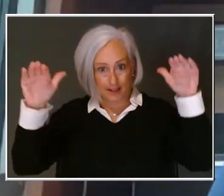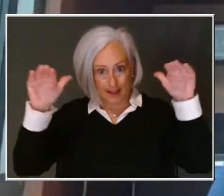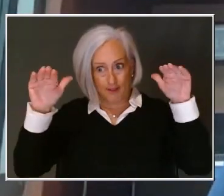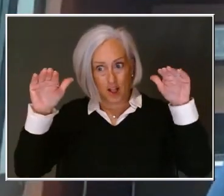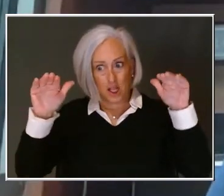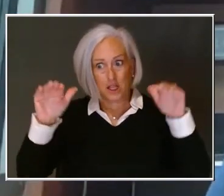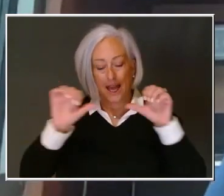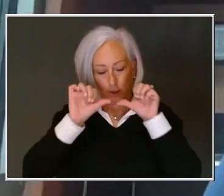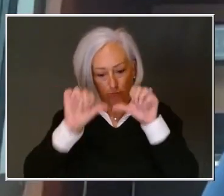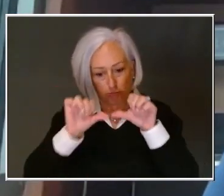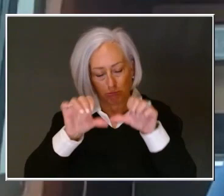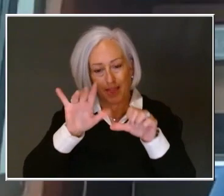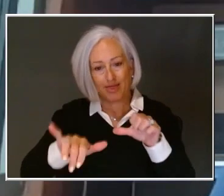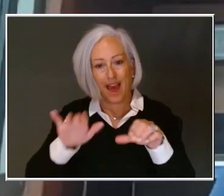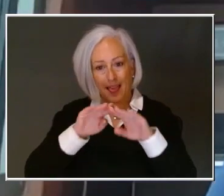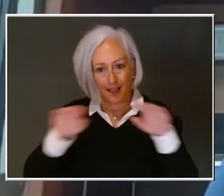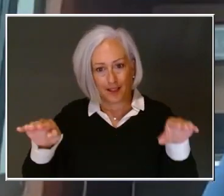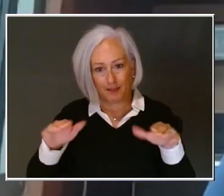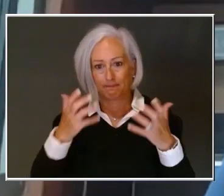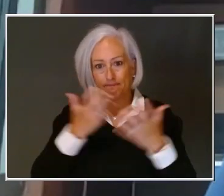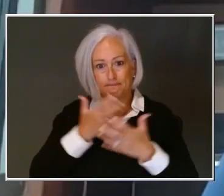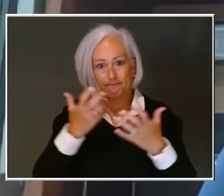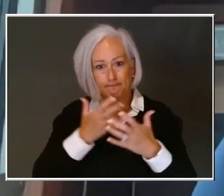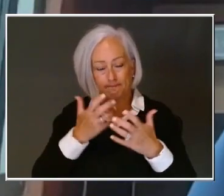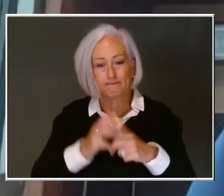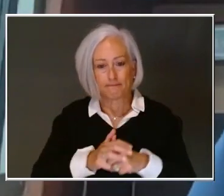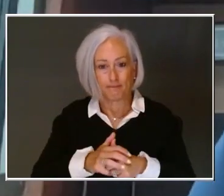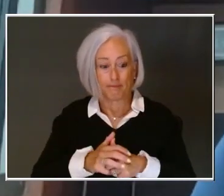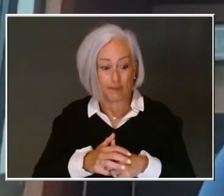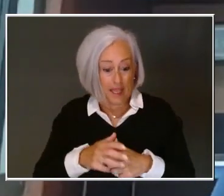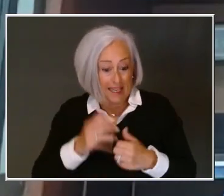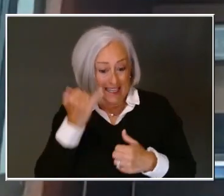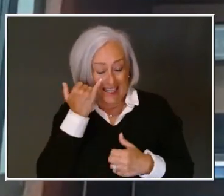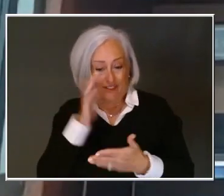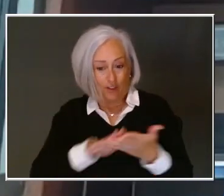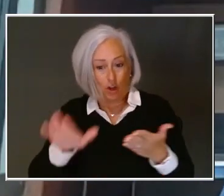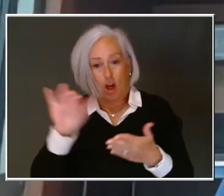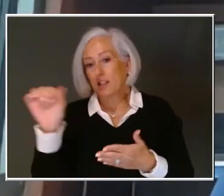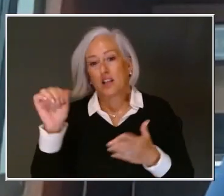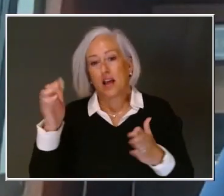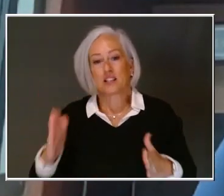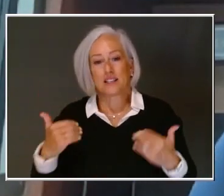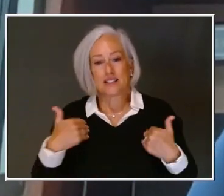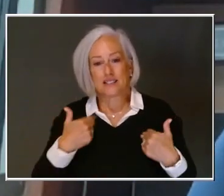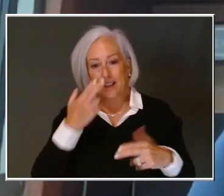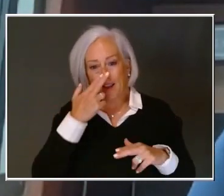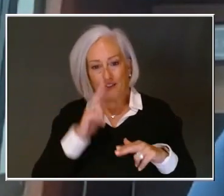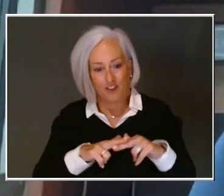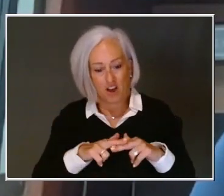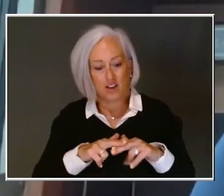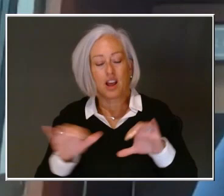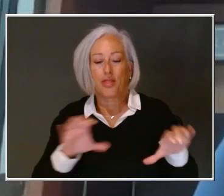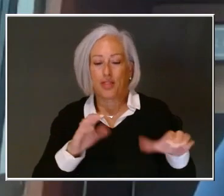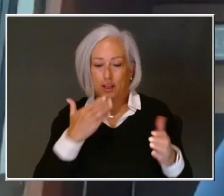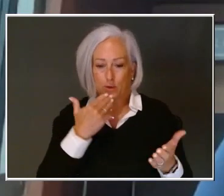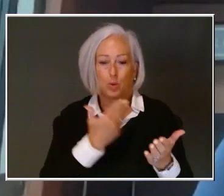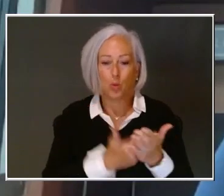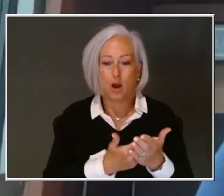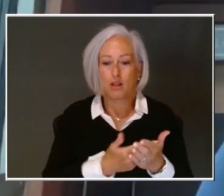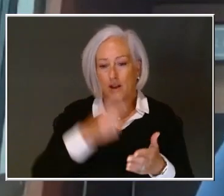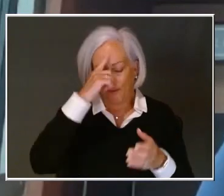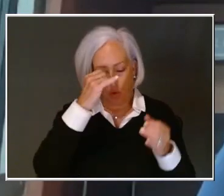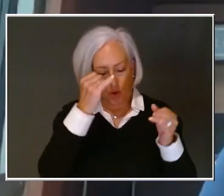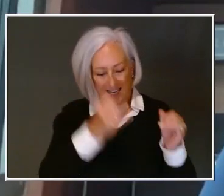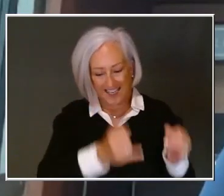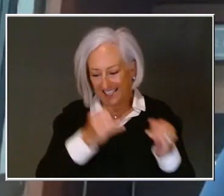and they enjoy it and they enjoy the process, they do well. So I think on an individual basis, for each particular athlete,